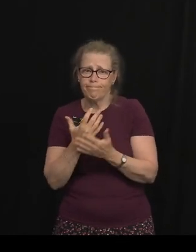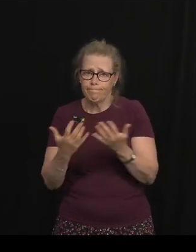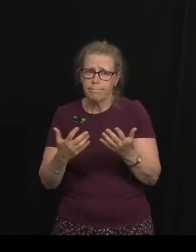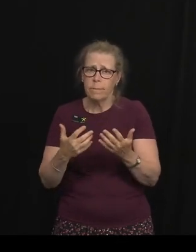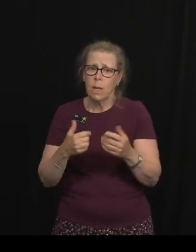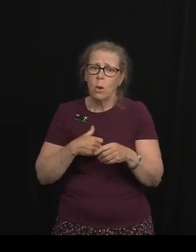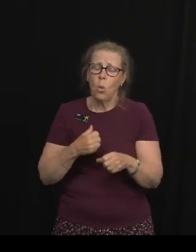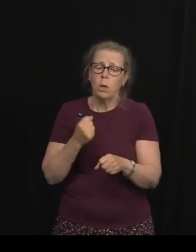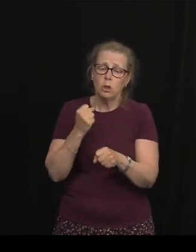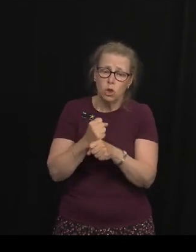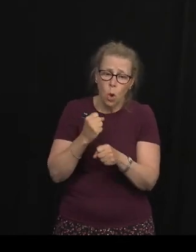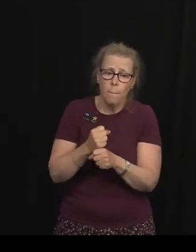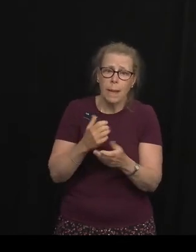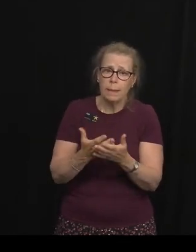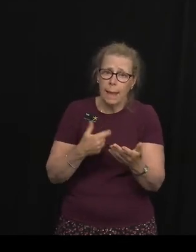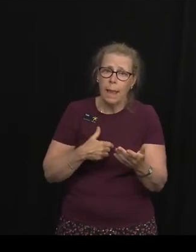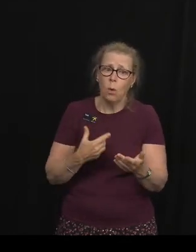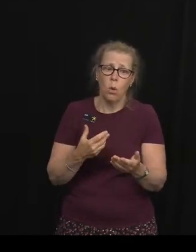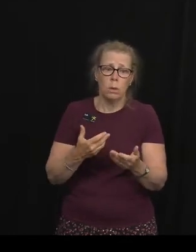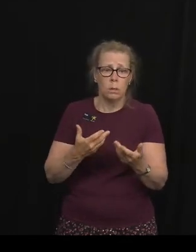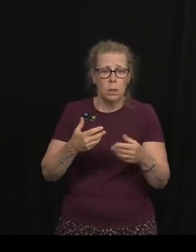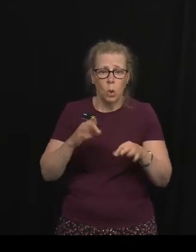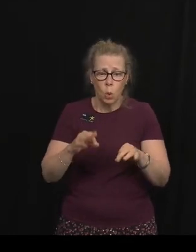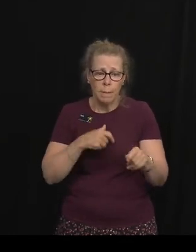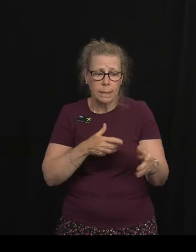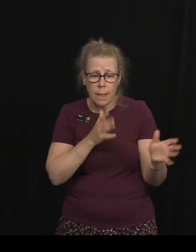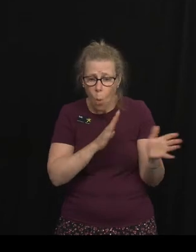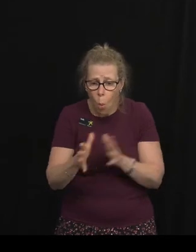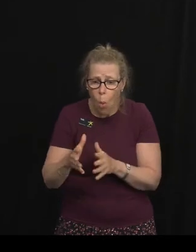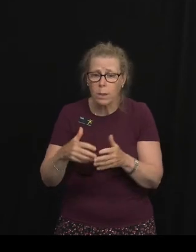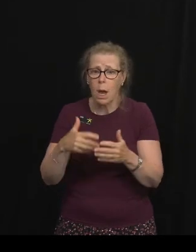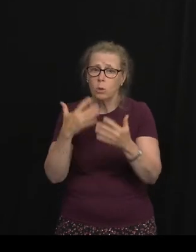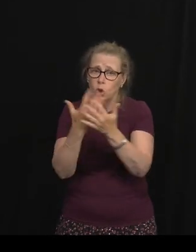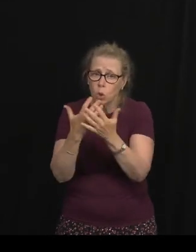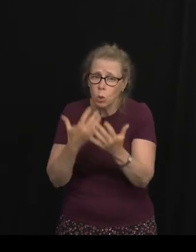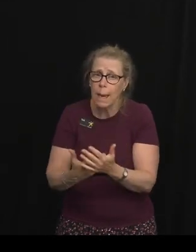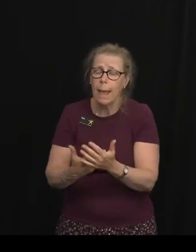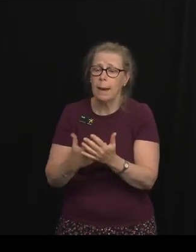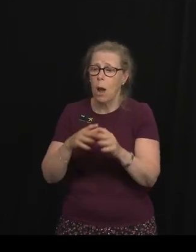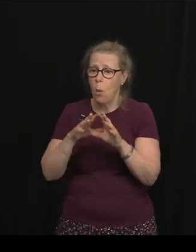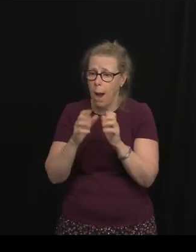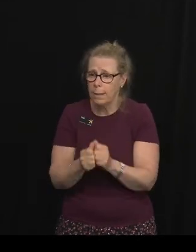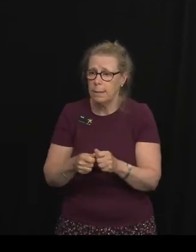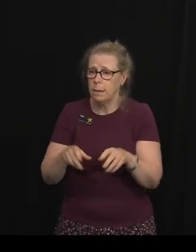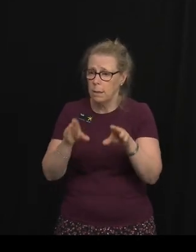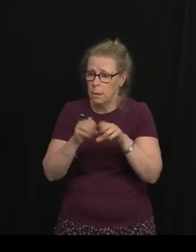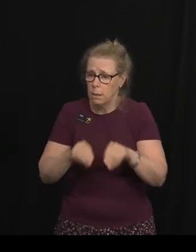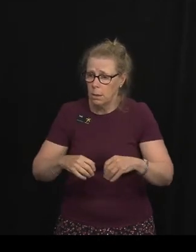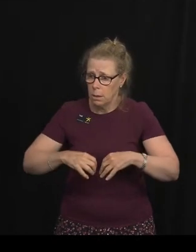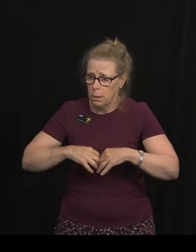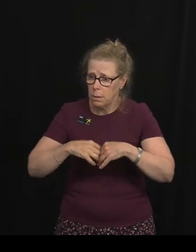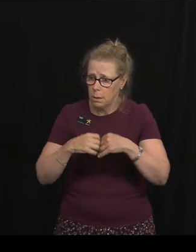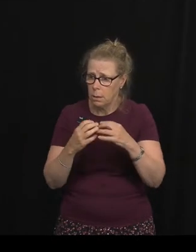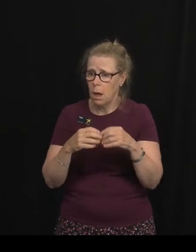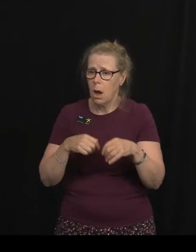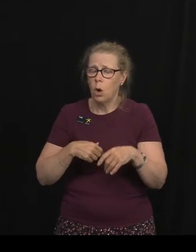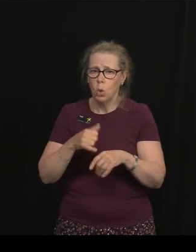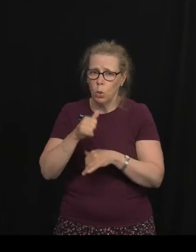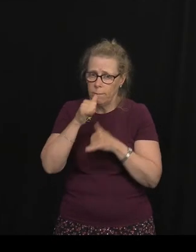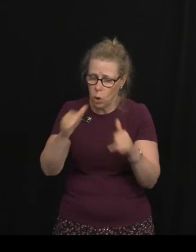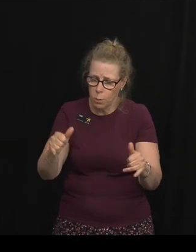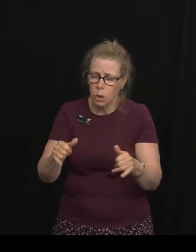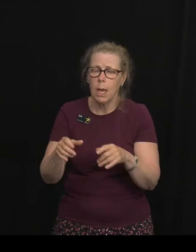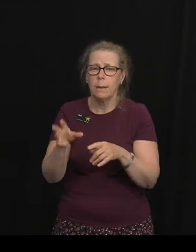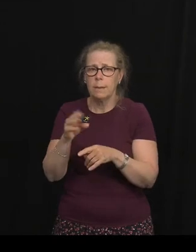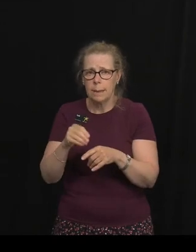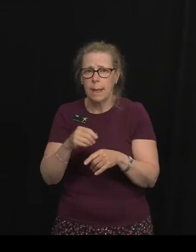prevention, detection, and management is ongoing now. That is handled by African Union and African CDC together